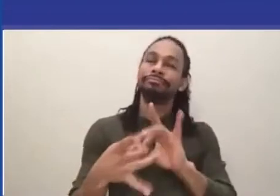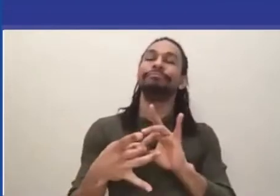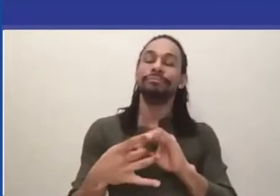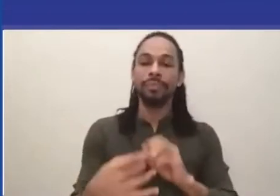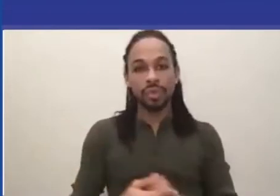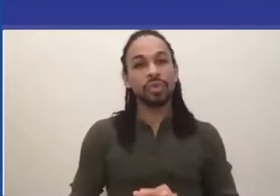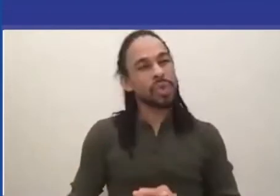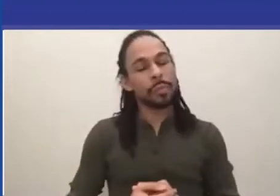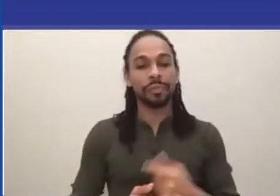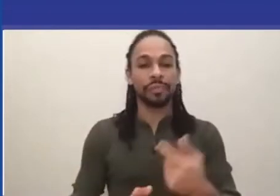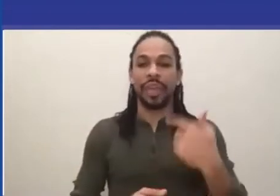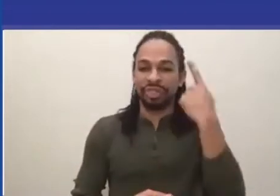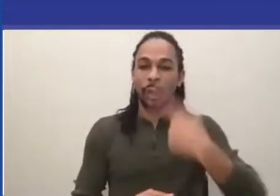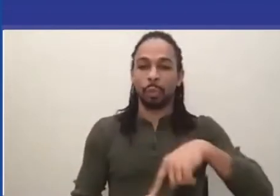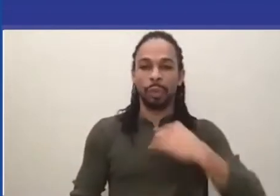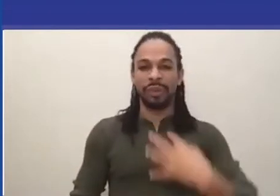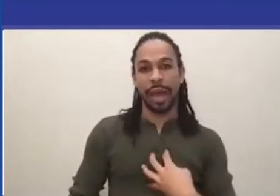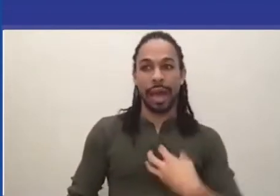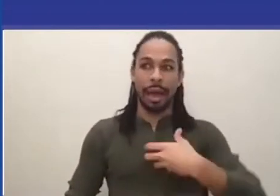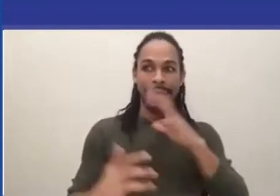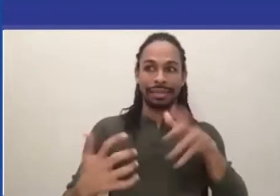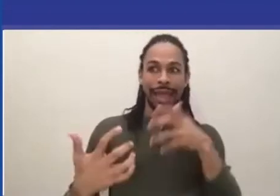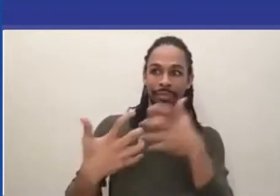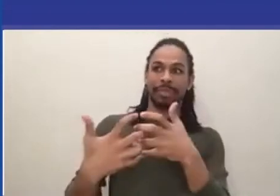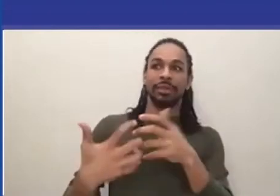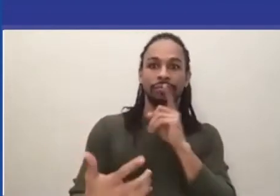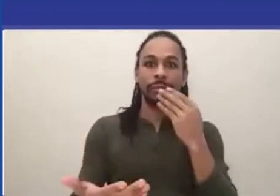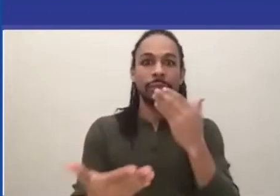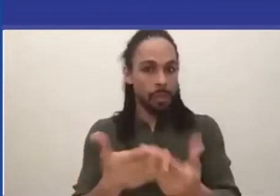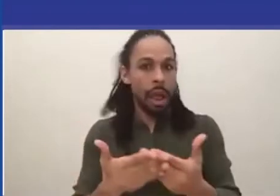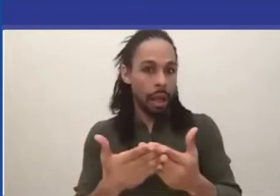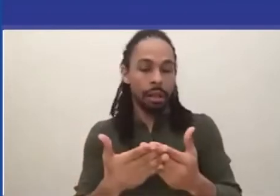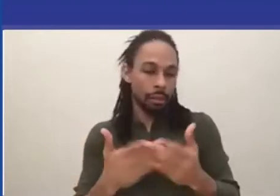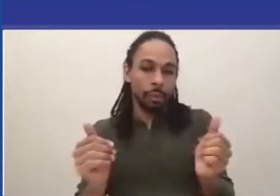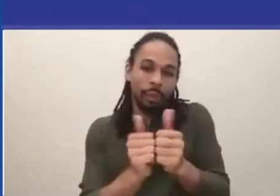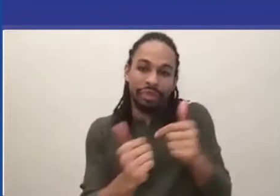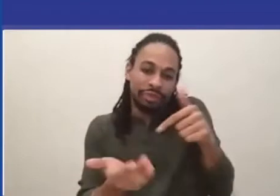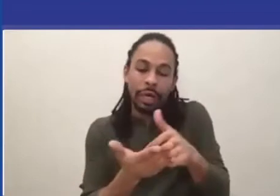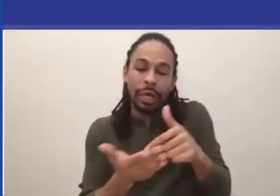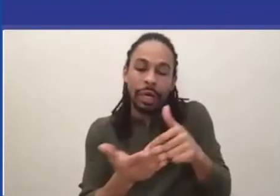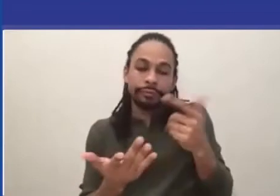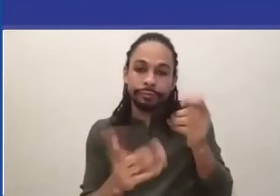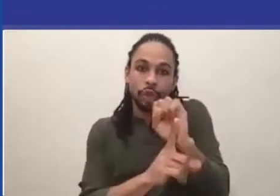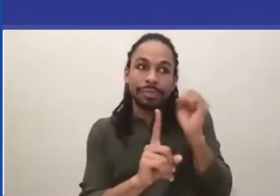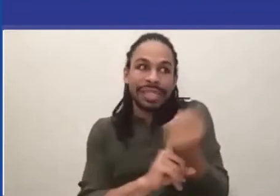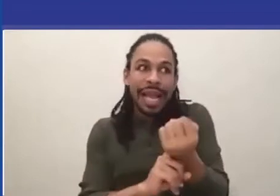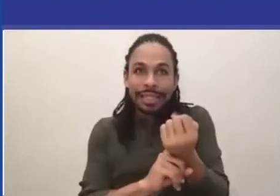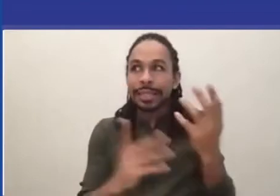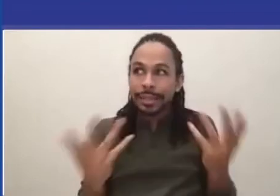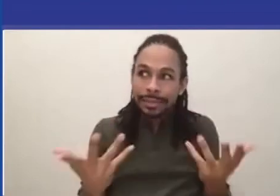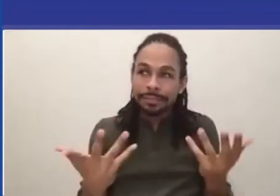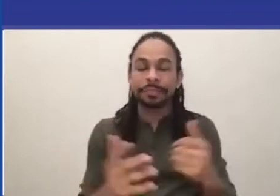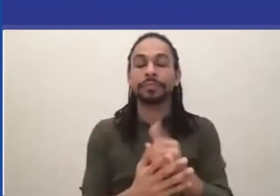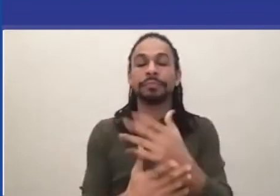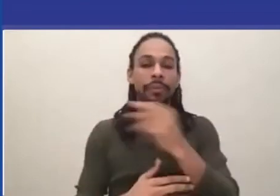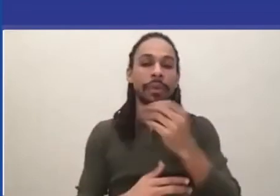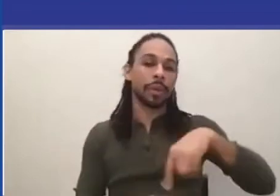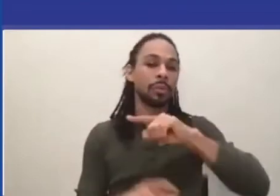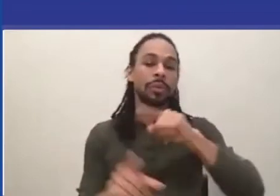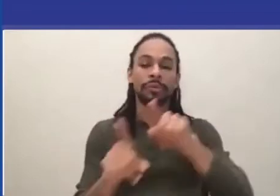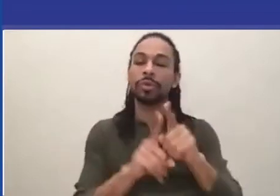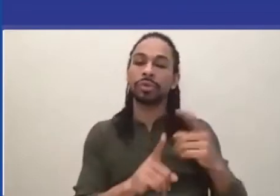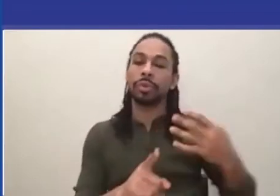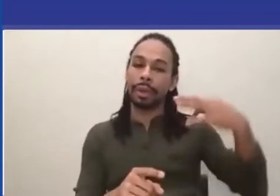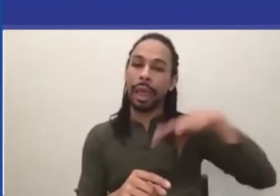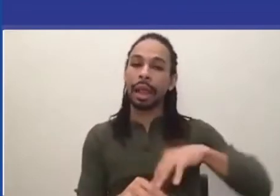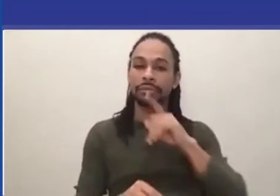the circumstances. And I think that we've also gained just incredibly important perspective on what is